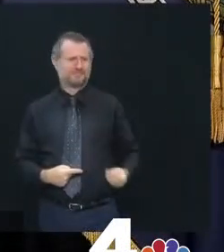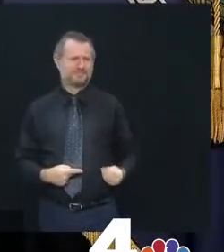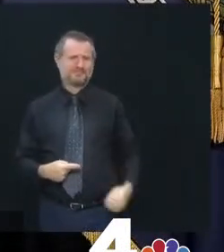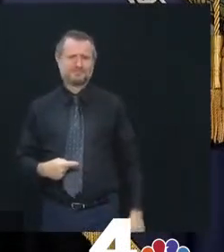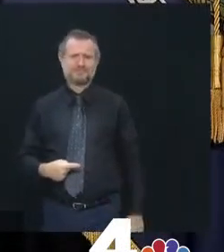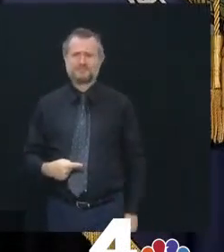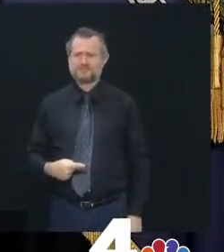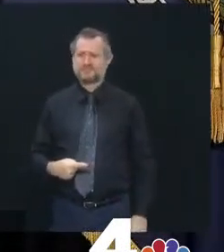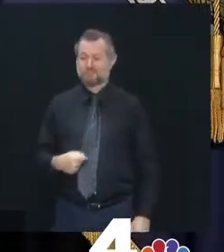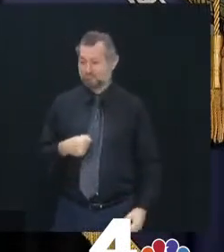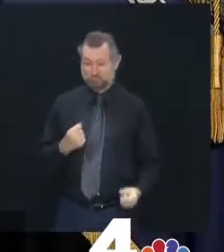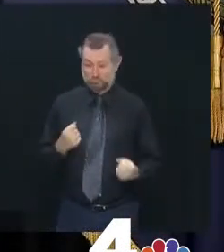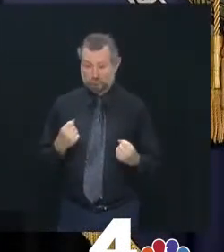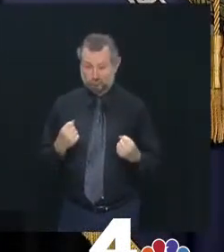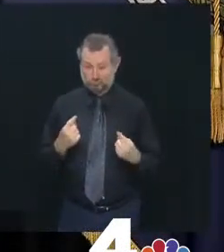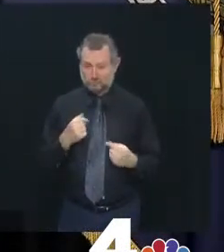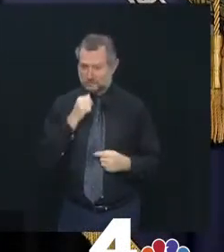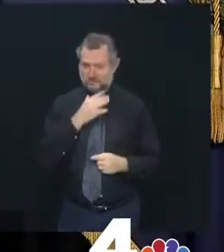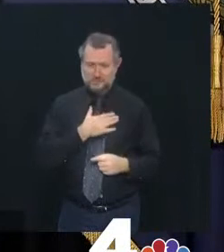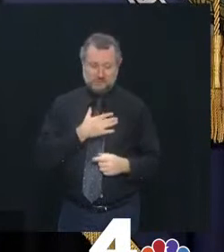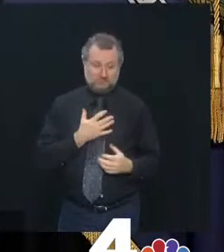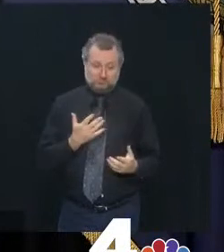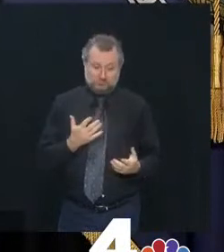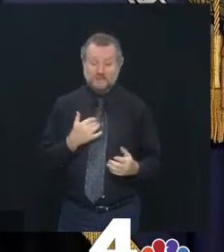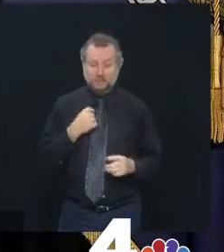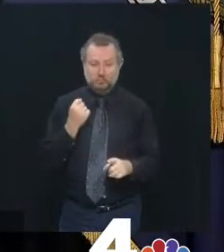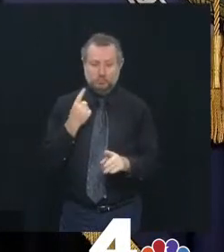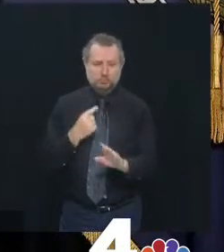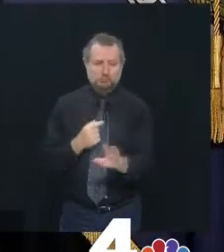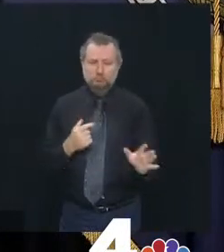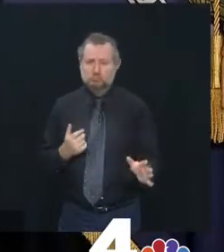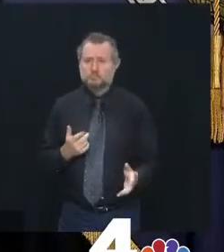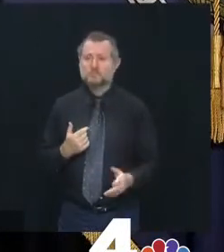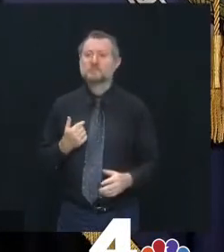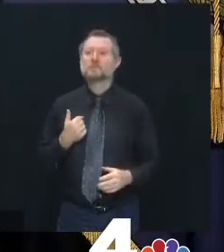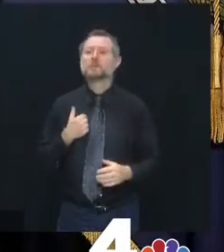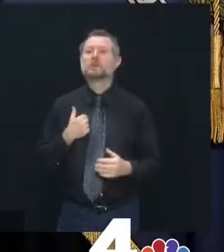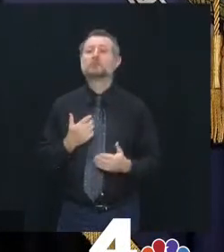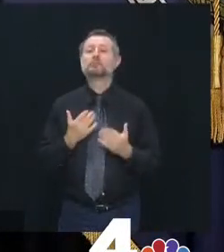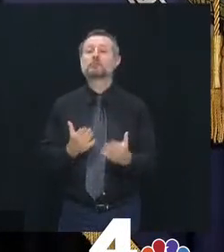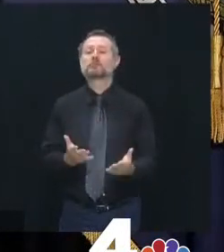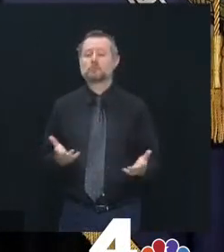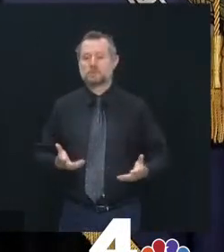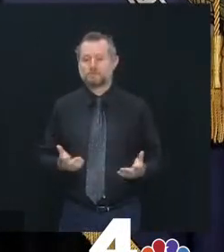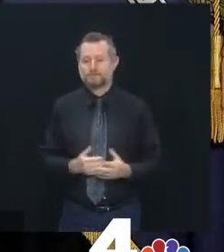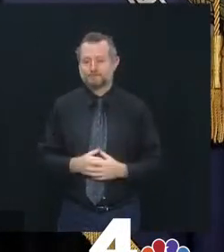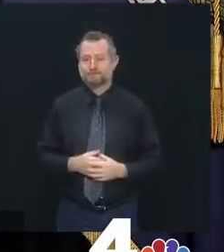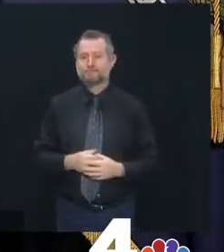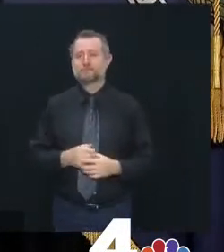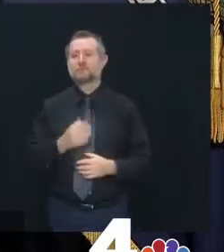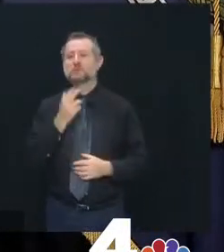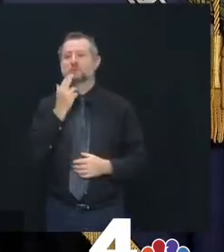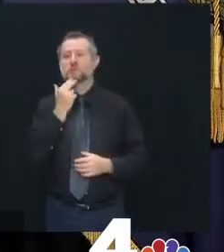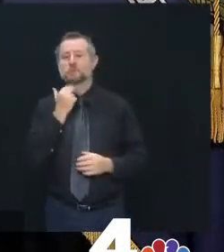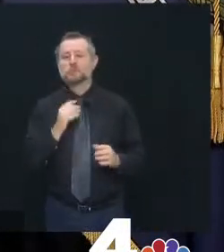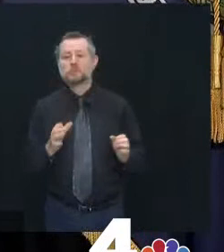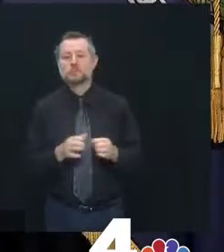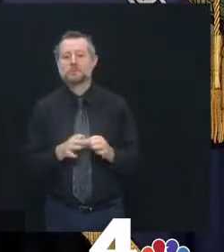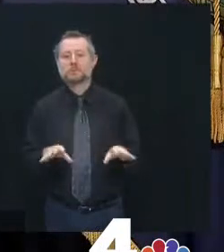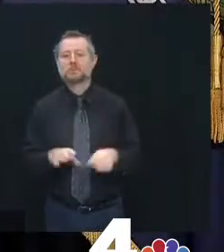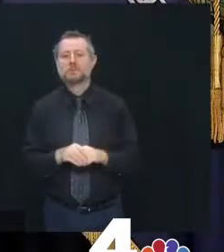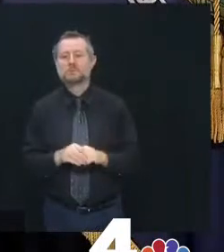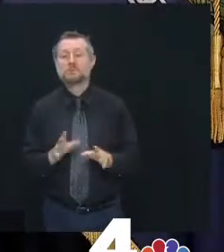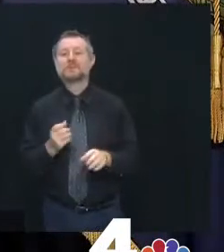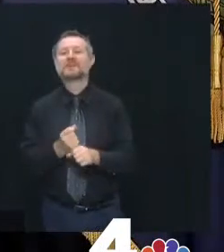wedding. I get it. My suggestion, have a small wedding this year. Next